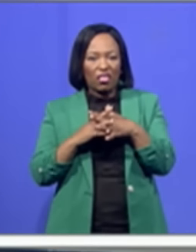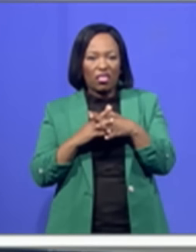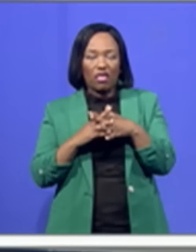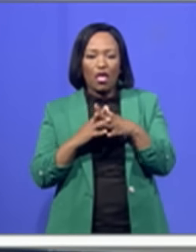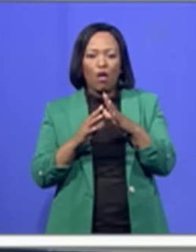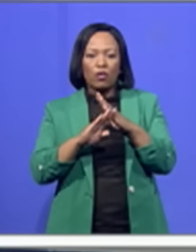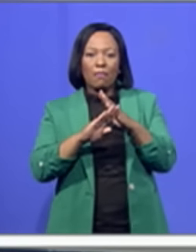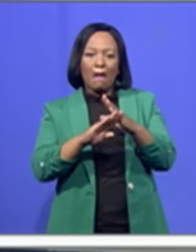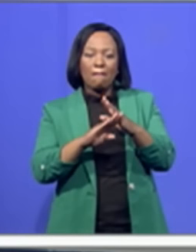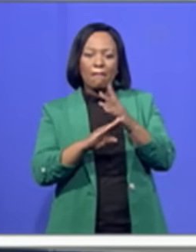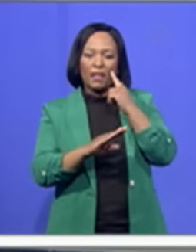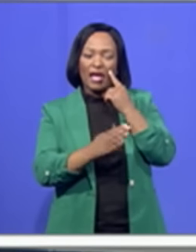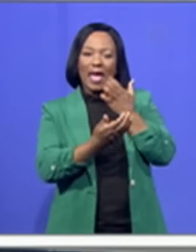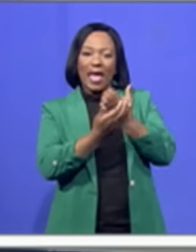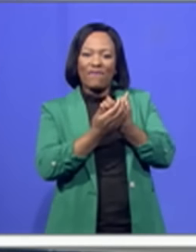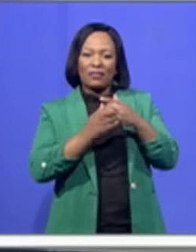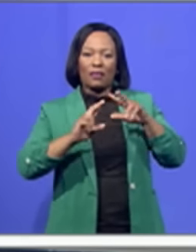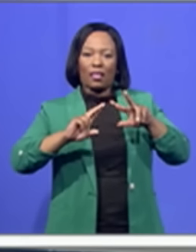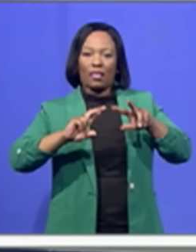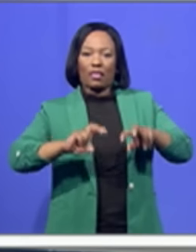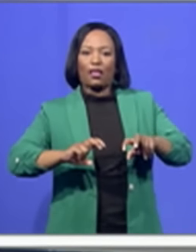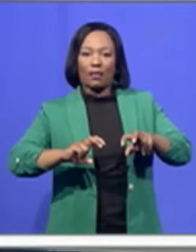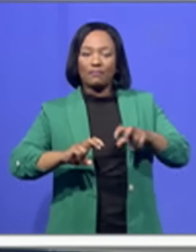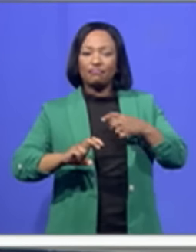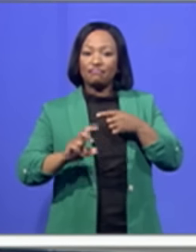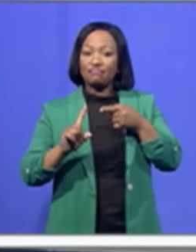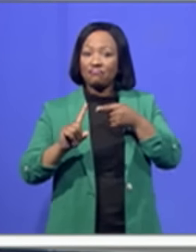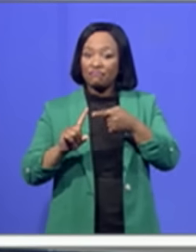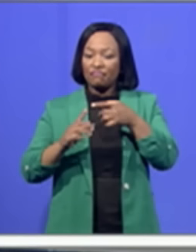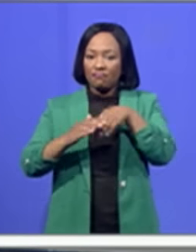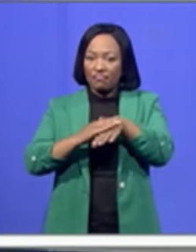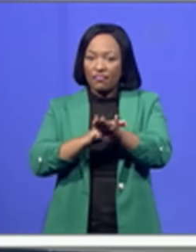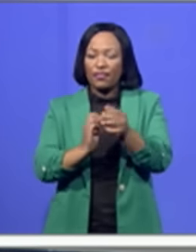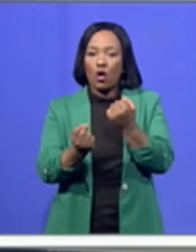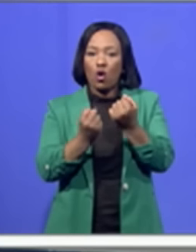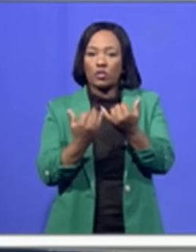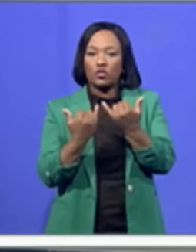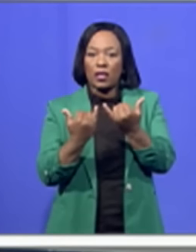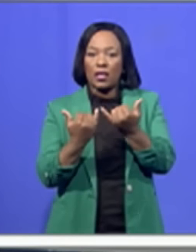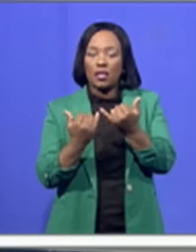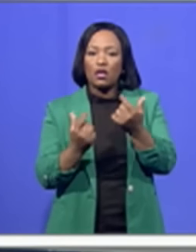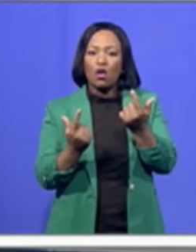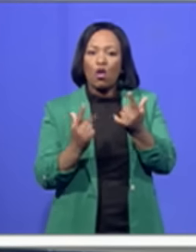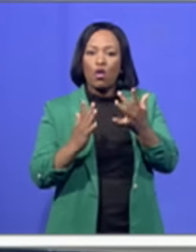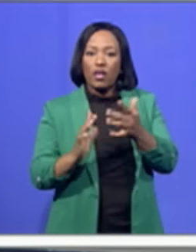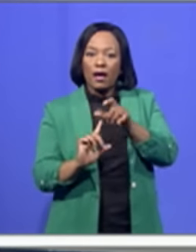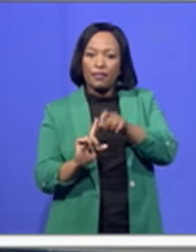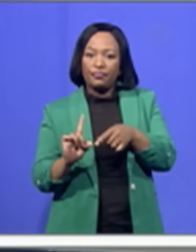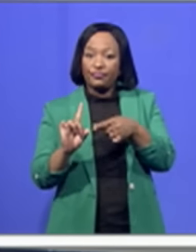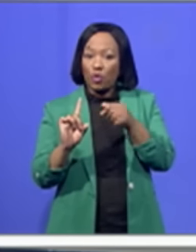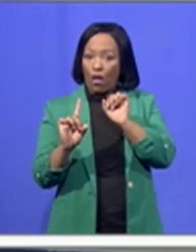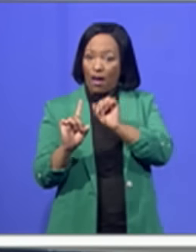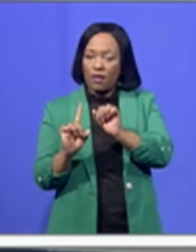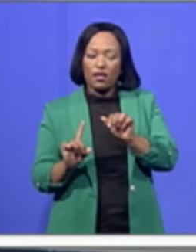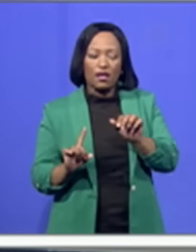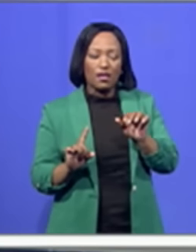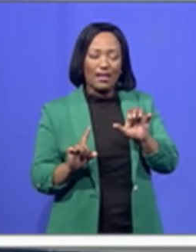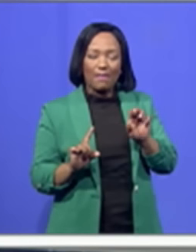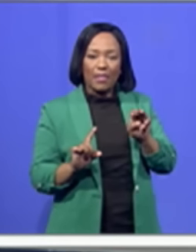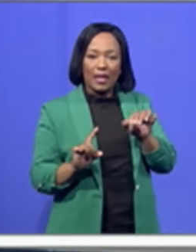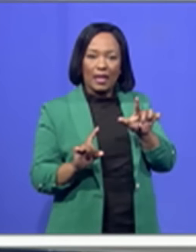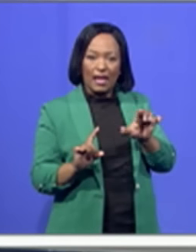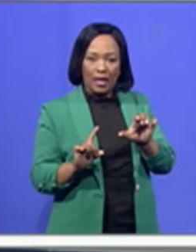šitiša tshepedišo ya dinyakišišo. Nakong ya ge a tšwelela pele ga kgorotsheko lehono moemedi wa gagwe Emily Vivius o kgonne go dira